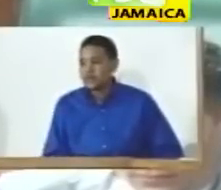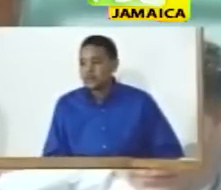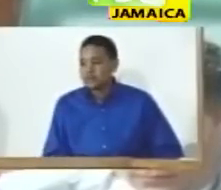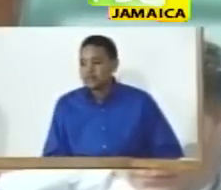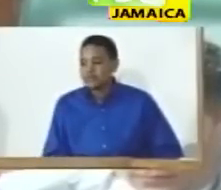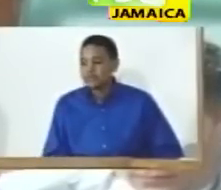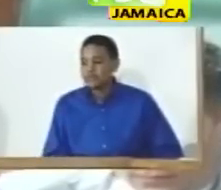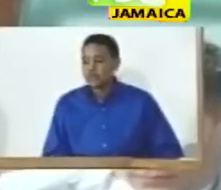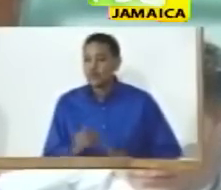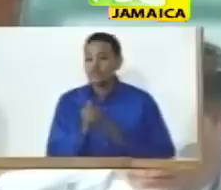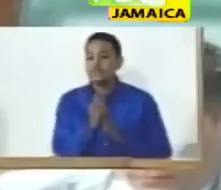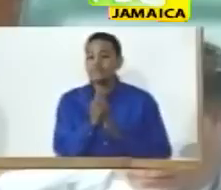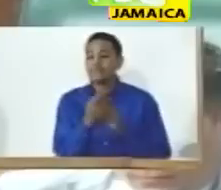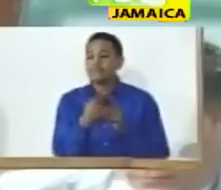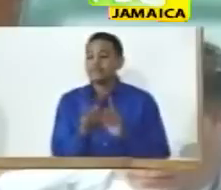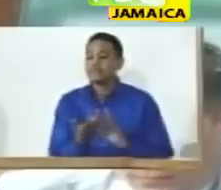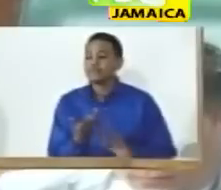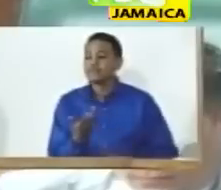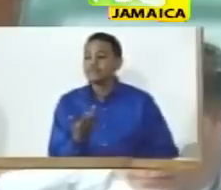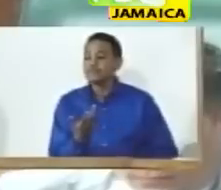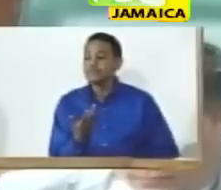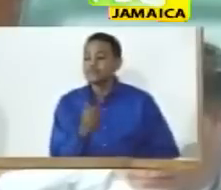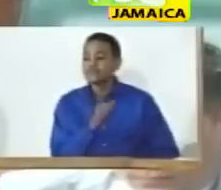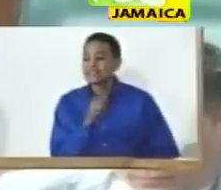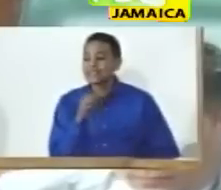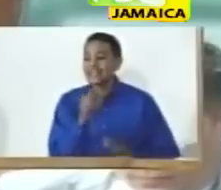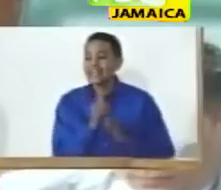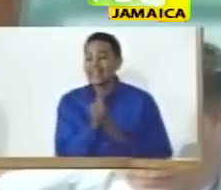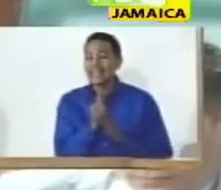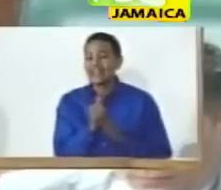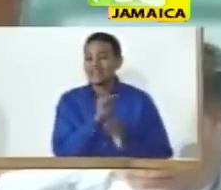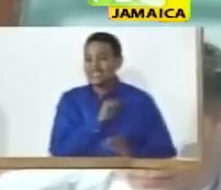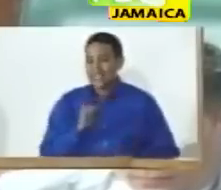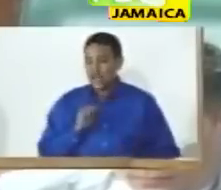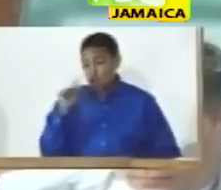leader of the Senate, our government leader,